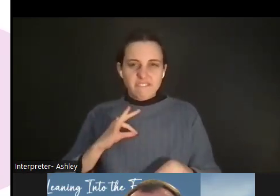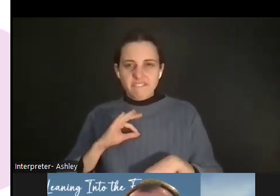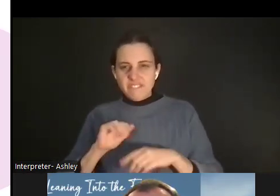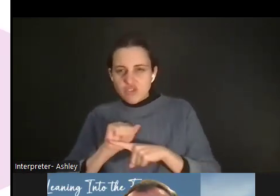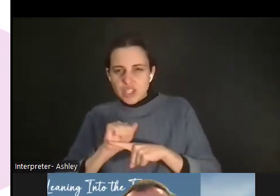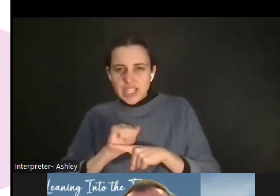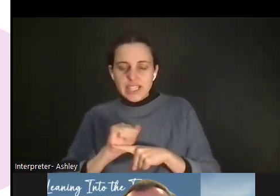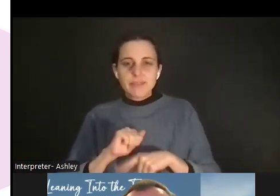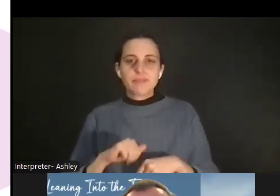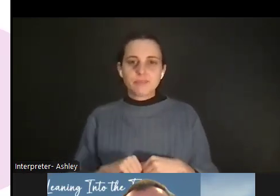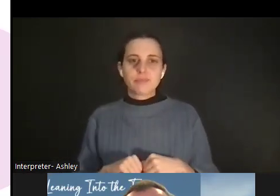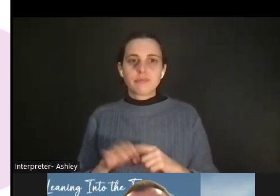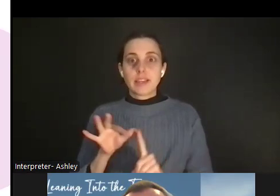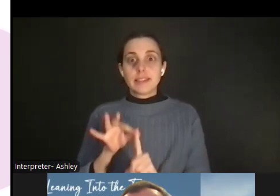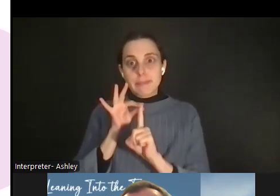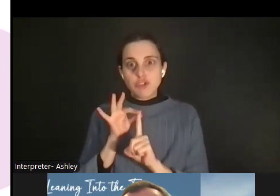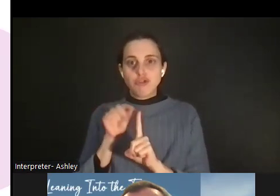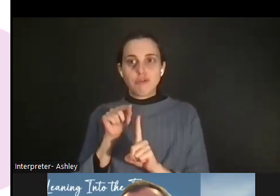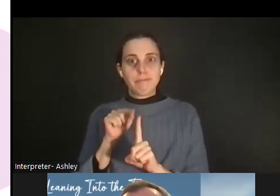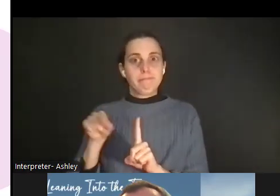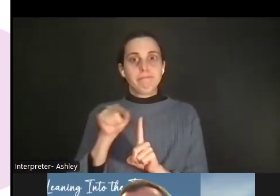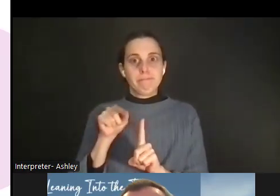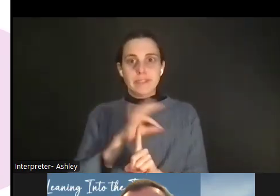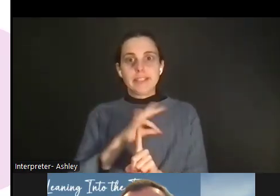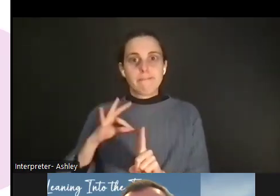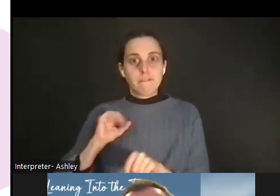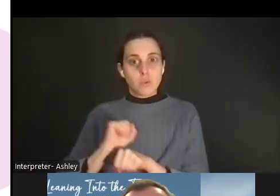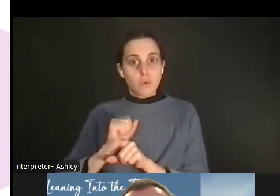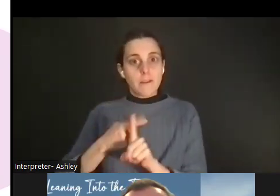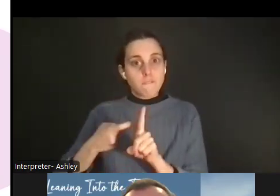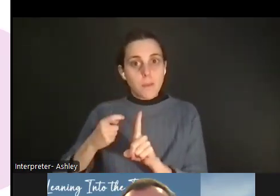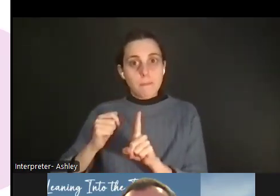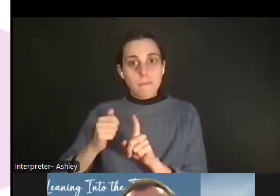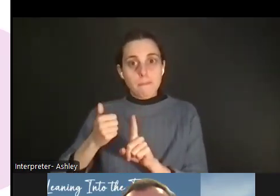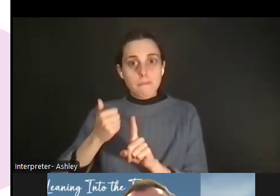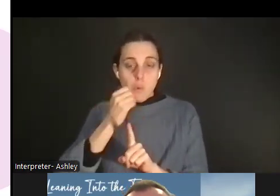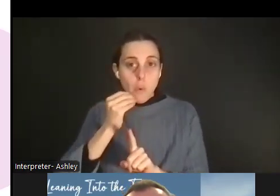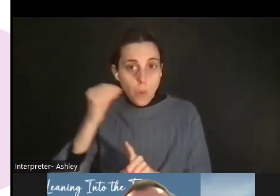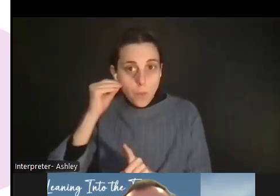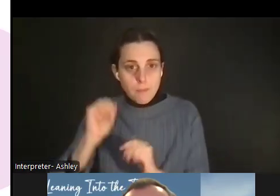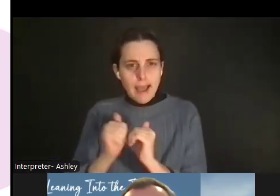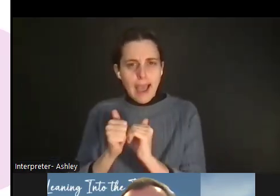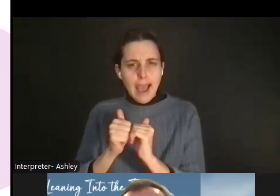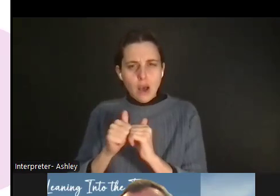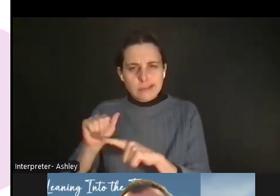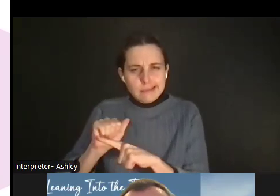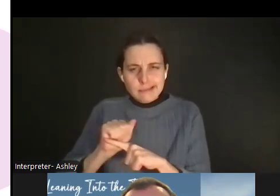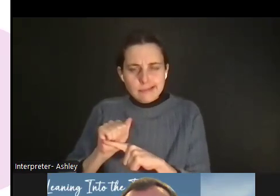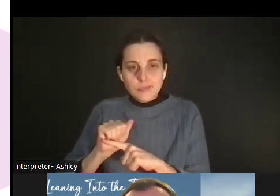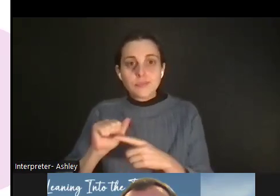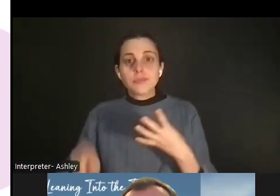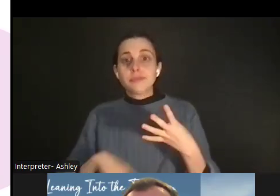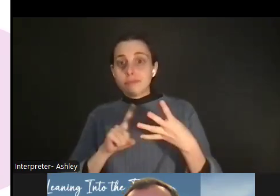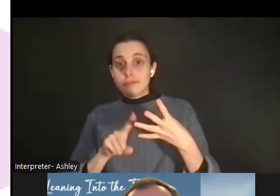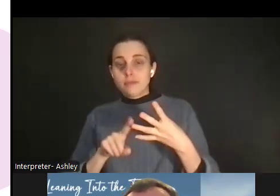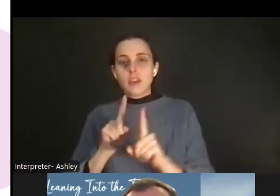staff now working from home. And then the third one was the mentorship. How can we connect with